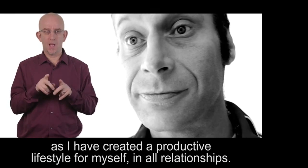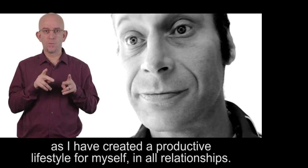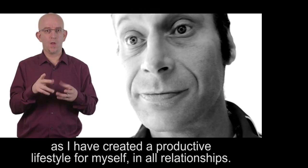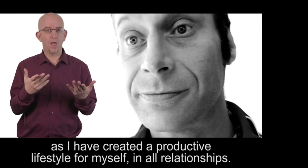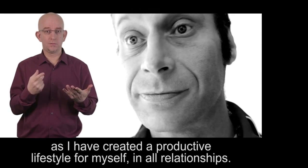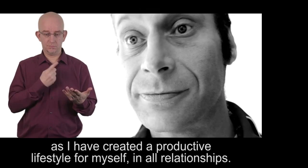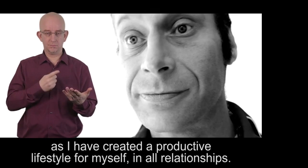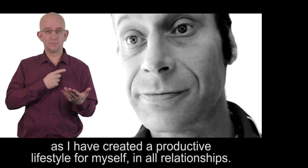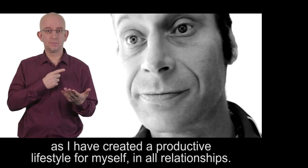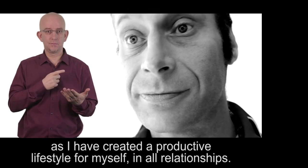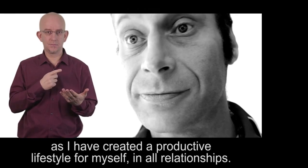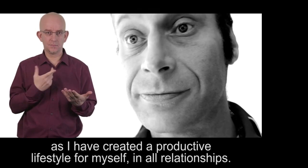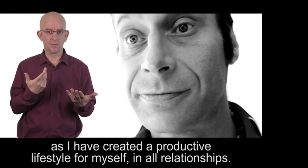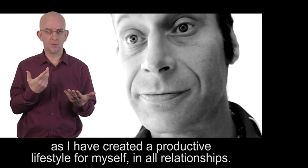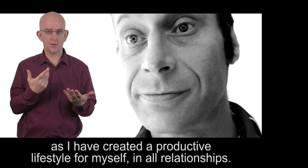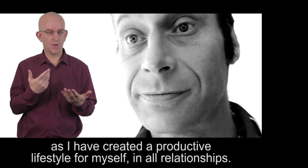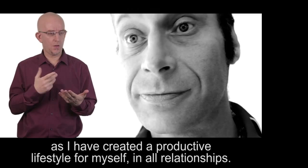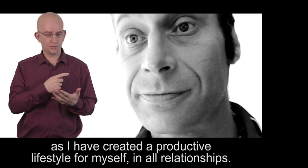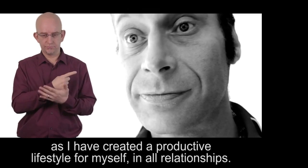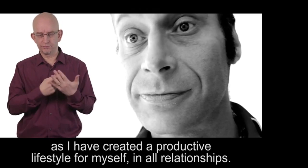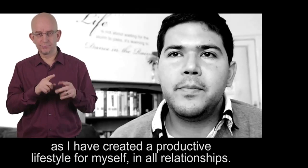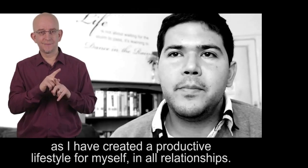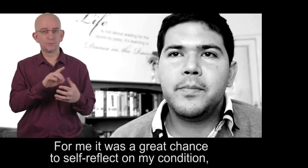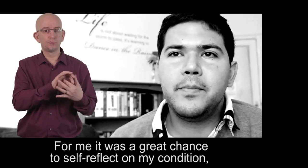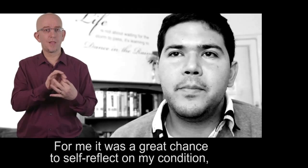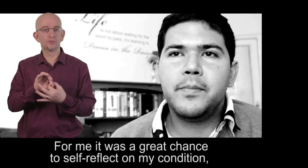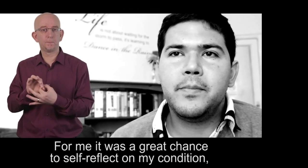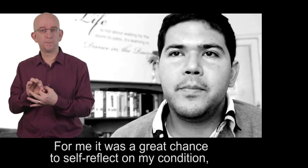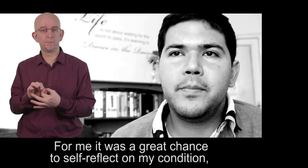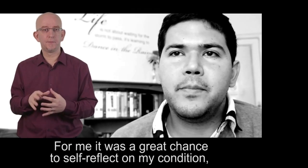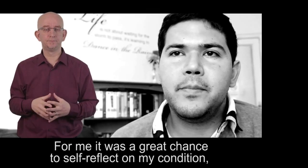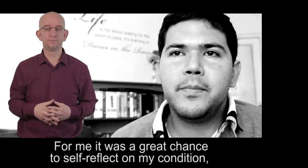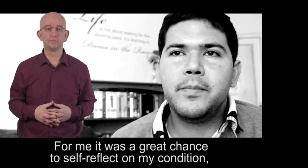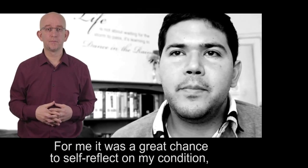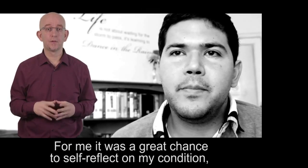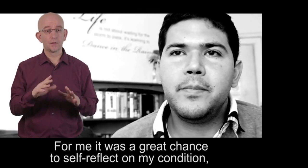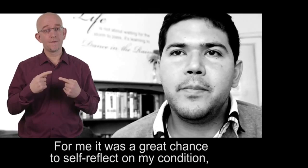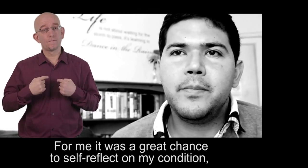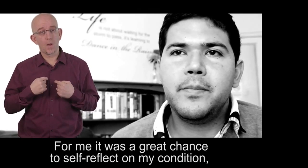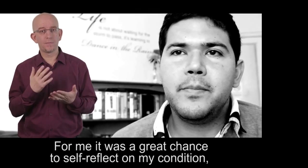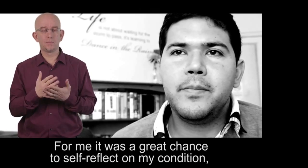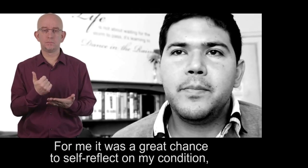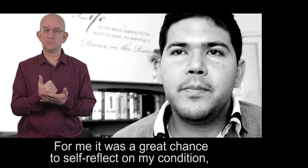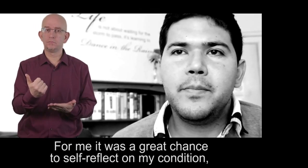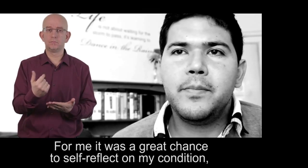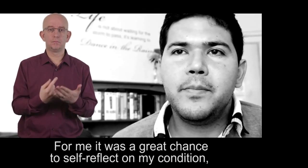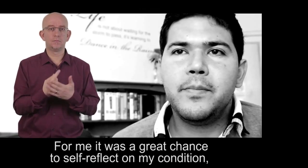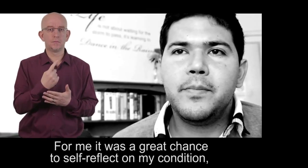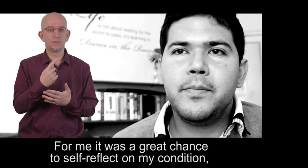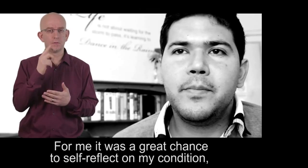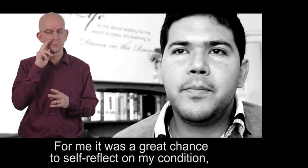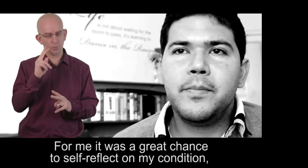within all their relationships and so forth yeah for me it was a great chance to